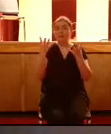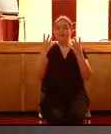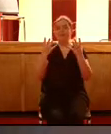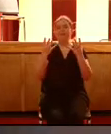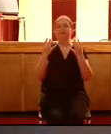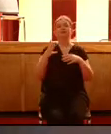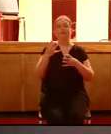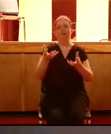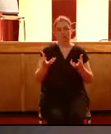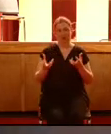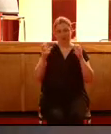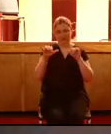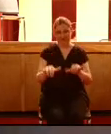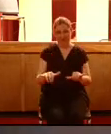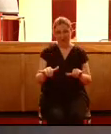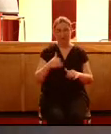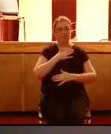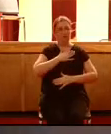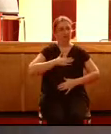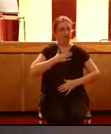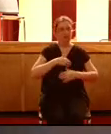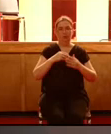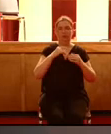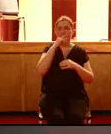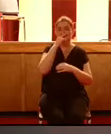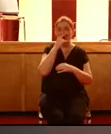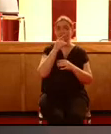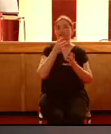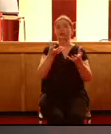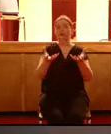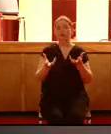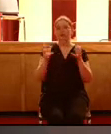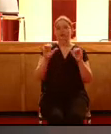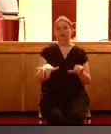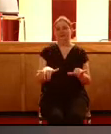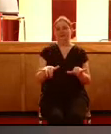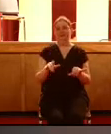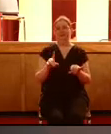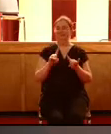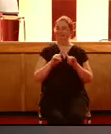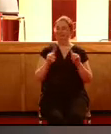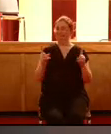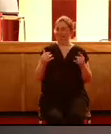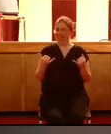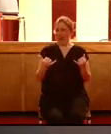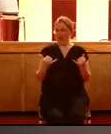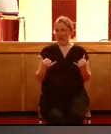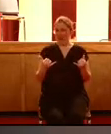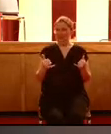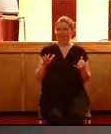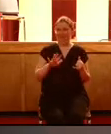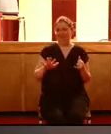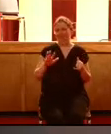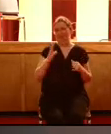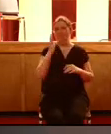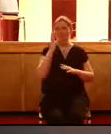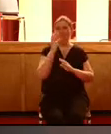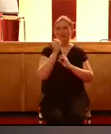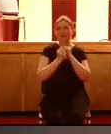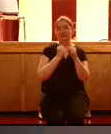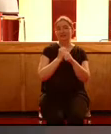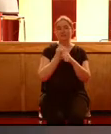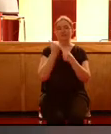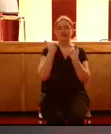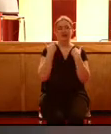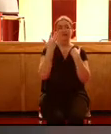type that you can really make an impact on, and they want to stay. However, currently, over the last 4 years, we've had